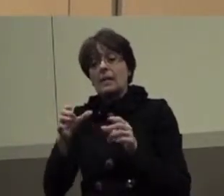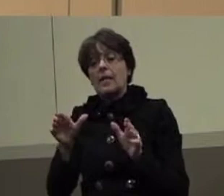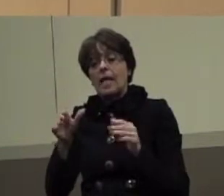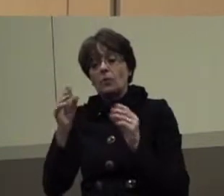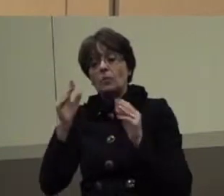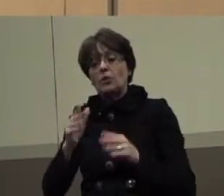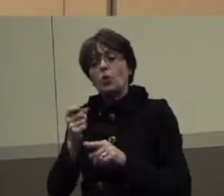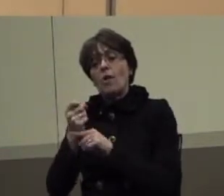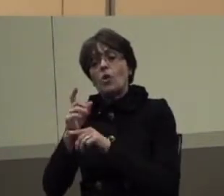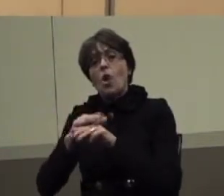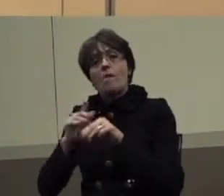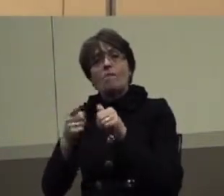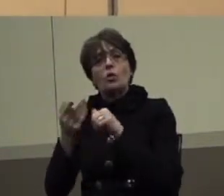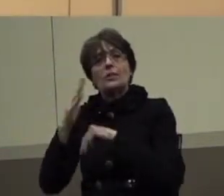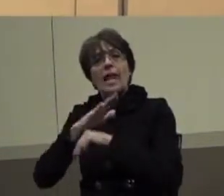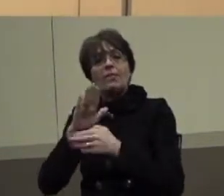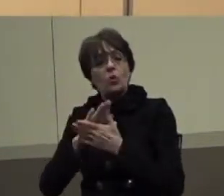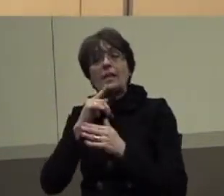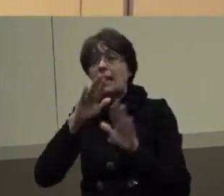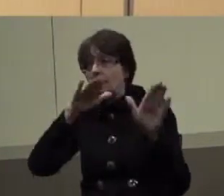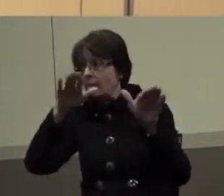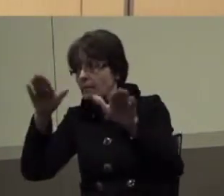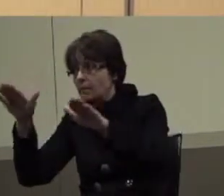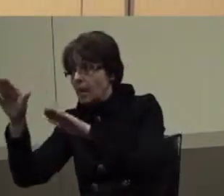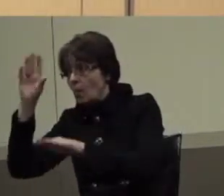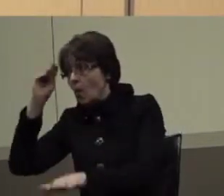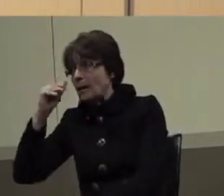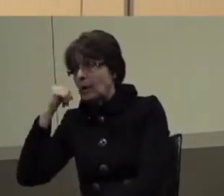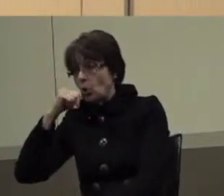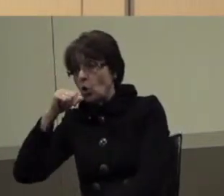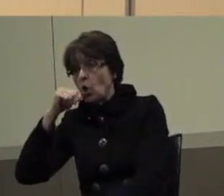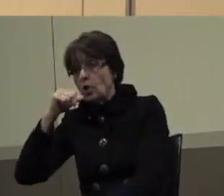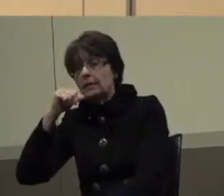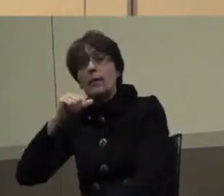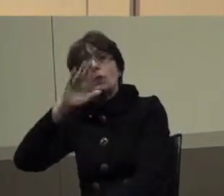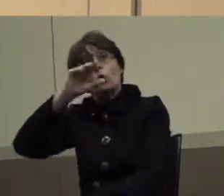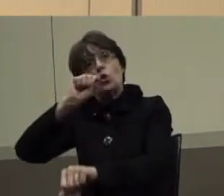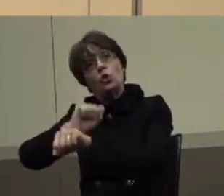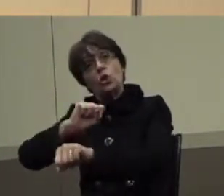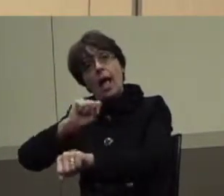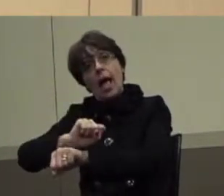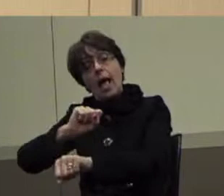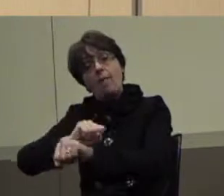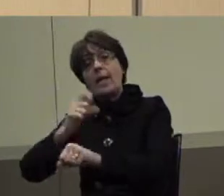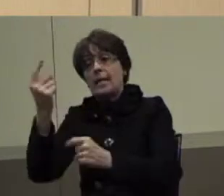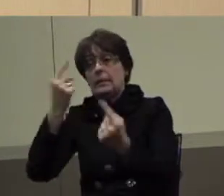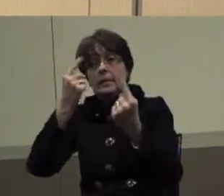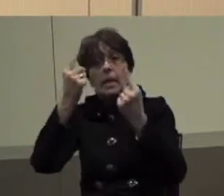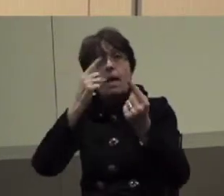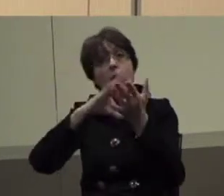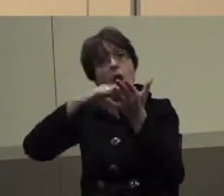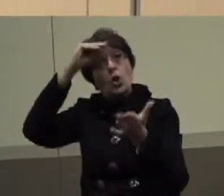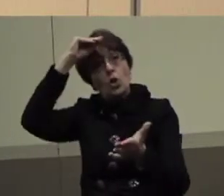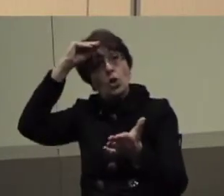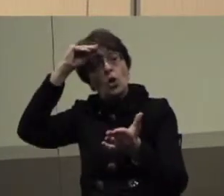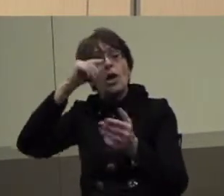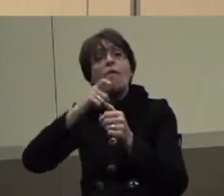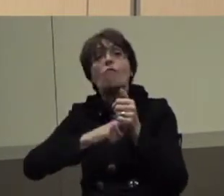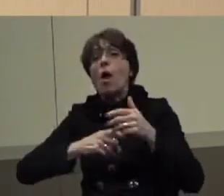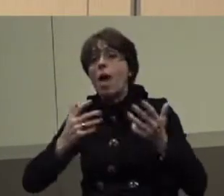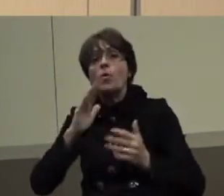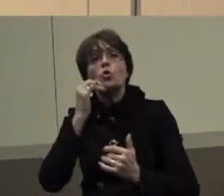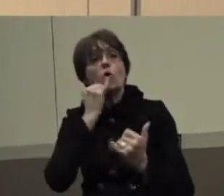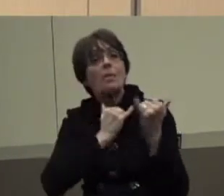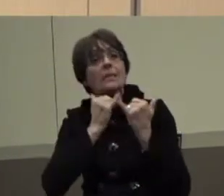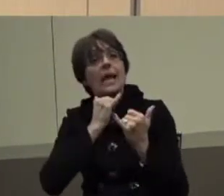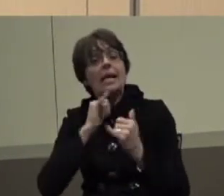Every year on the first day of school, I said, boys and girls, your job is to come here and learn from your mistakes. Like when you